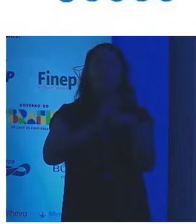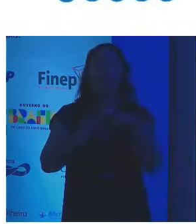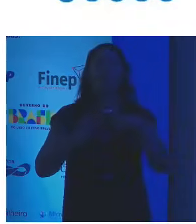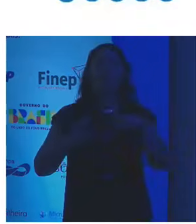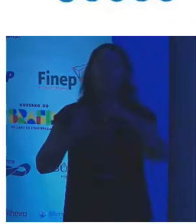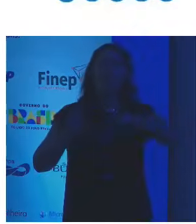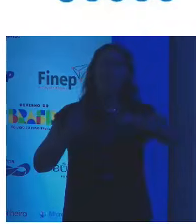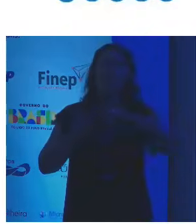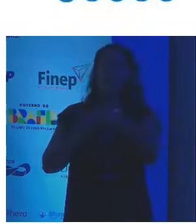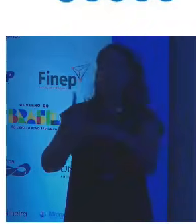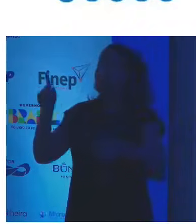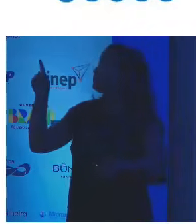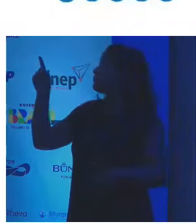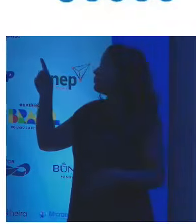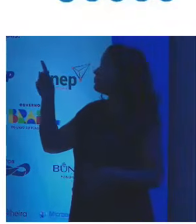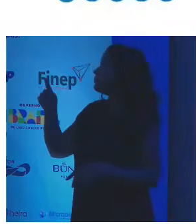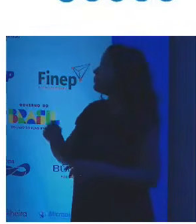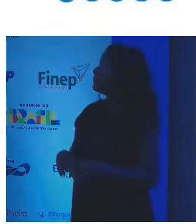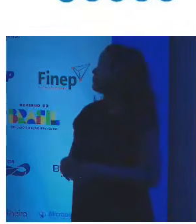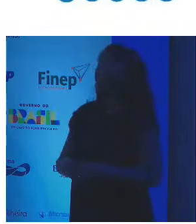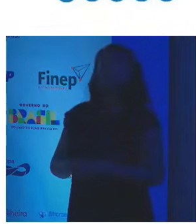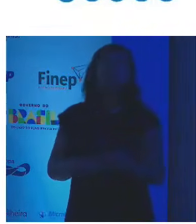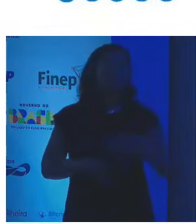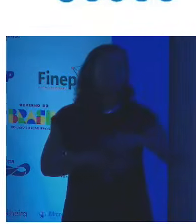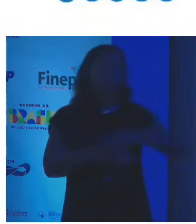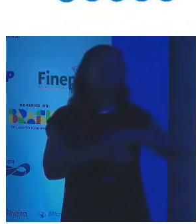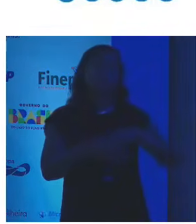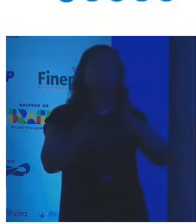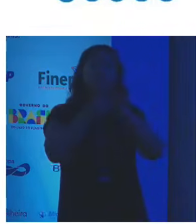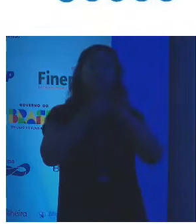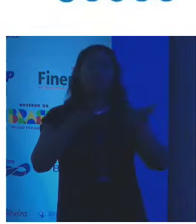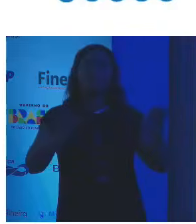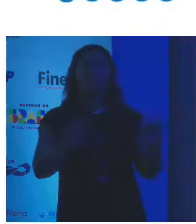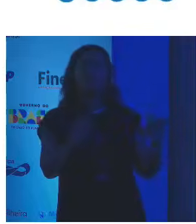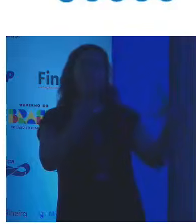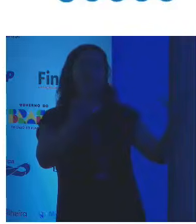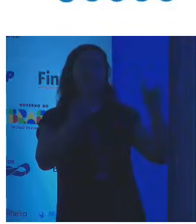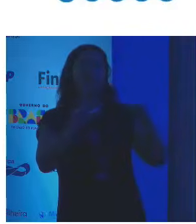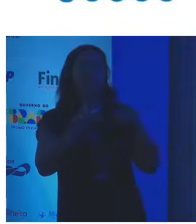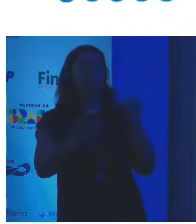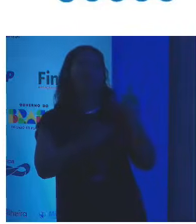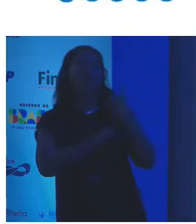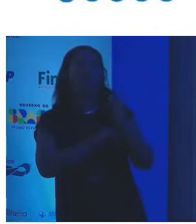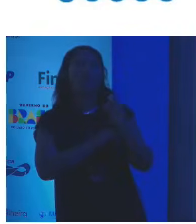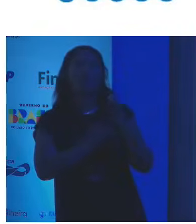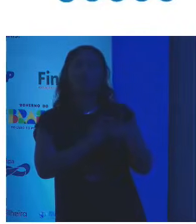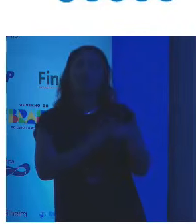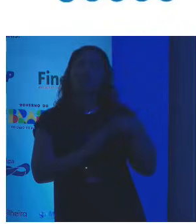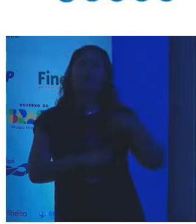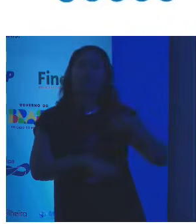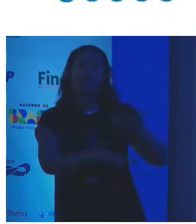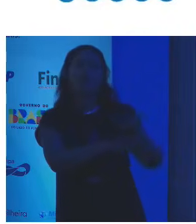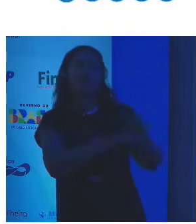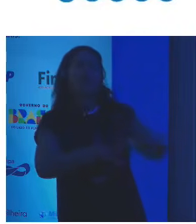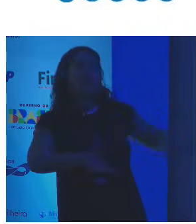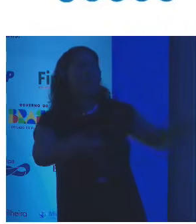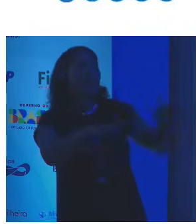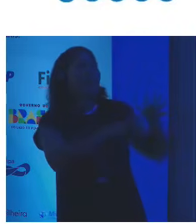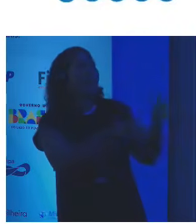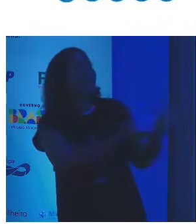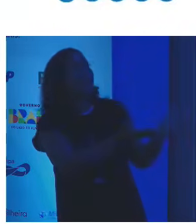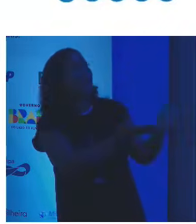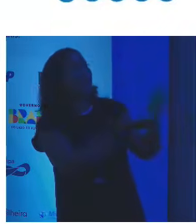already do that. You have this display, you decide where you have you have this wind farm, and you can collect all the information so that you